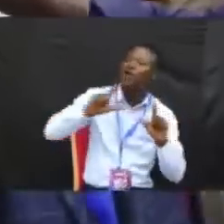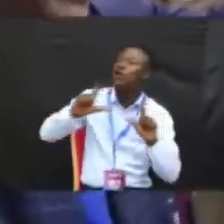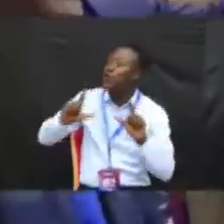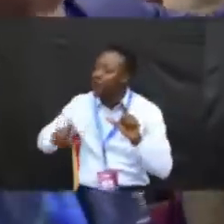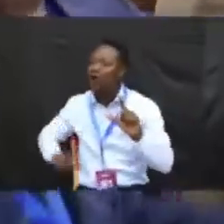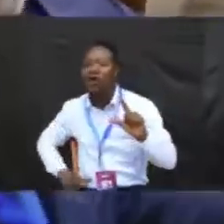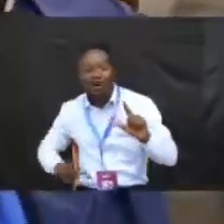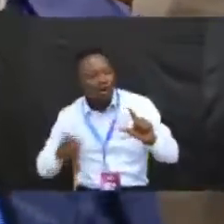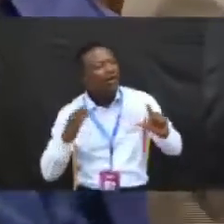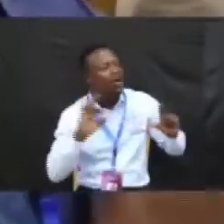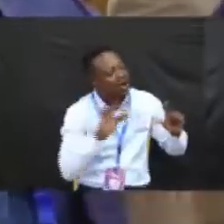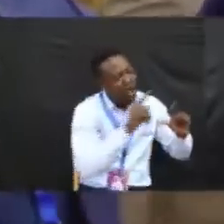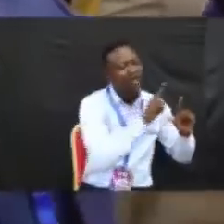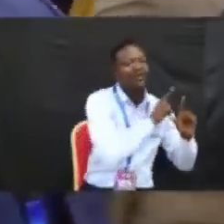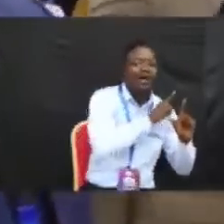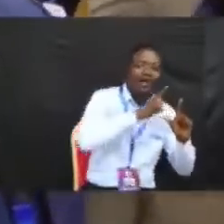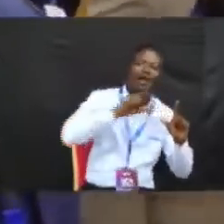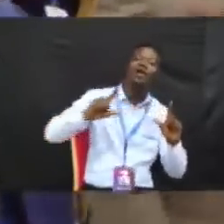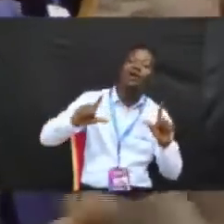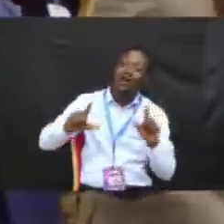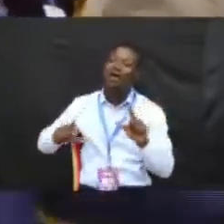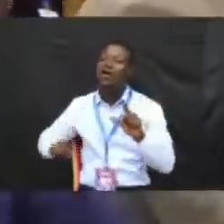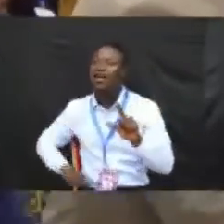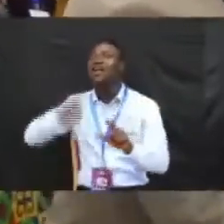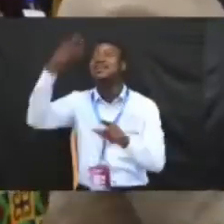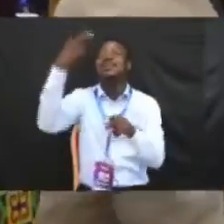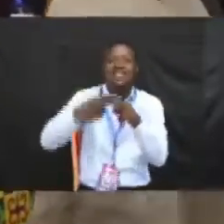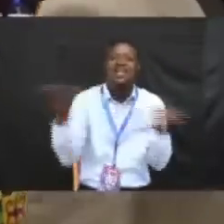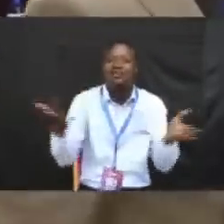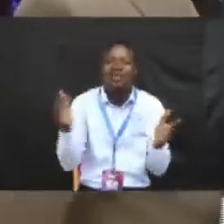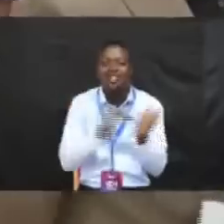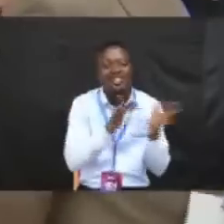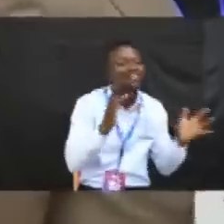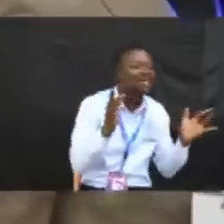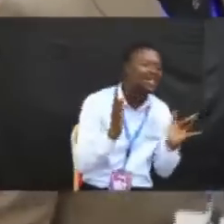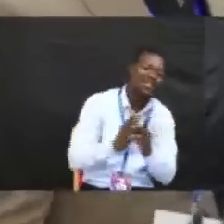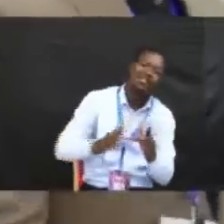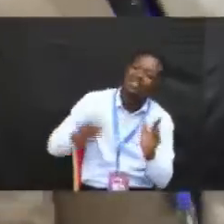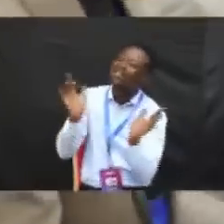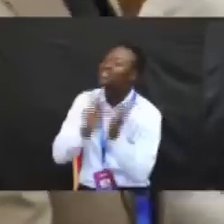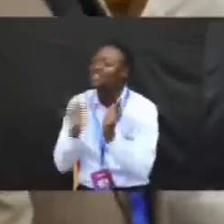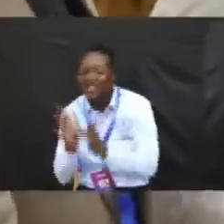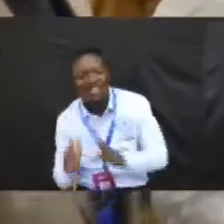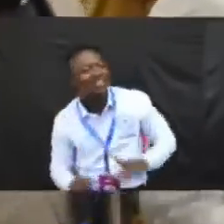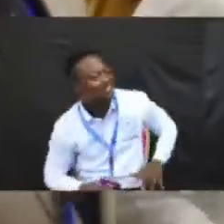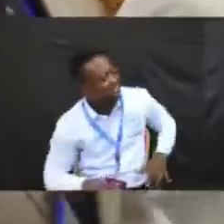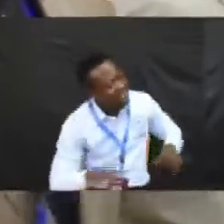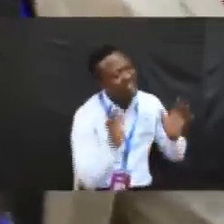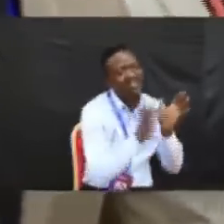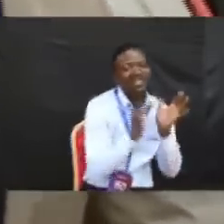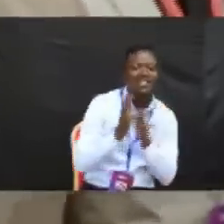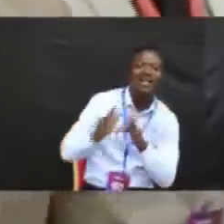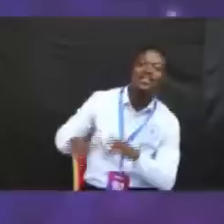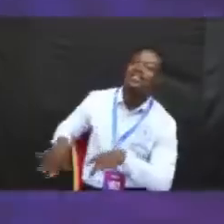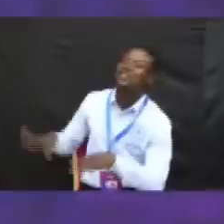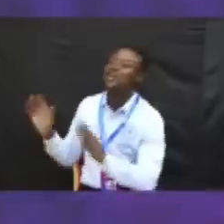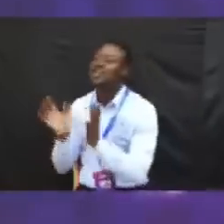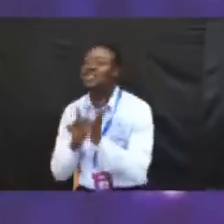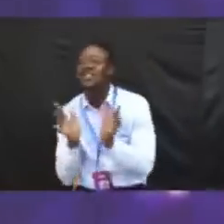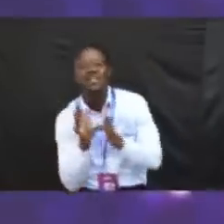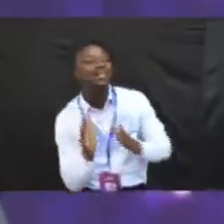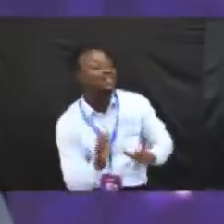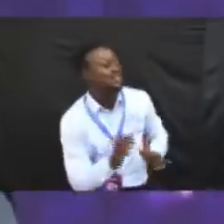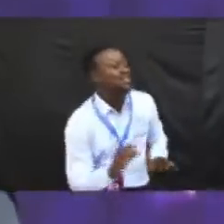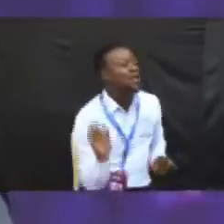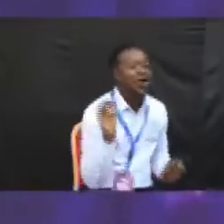lord of lord of lords. Yes. Jesus. Jesus. Jesus.